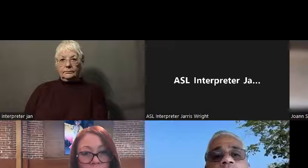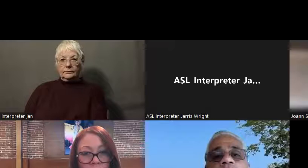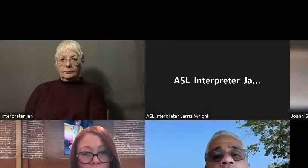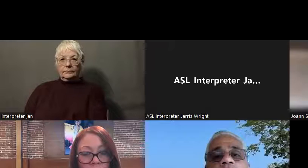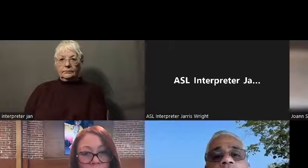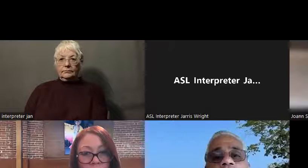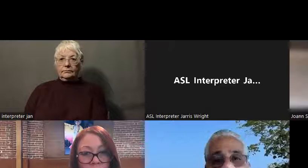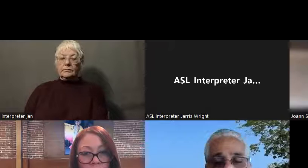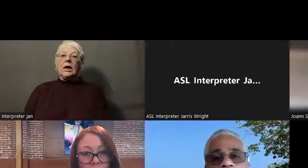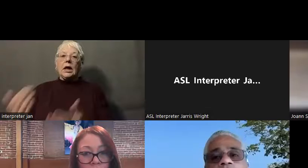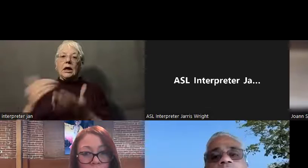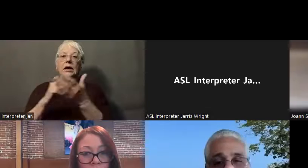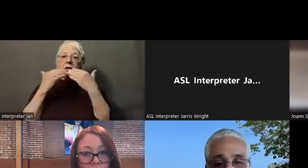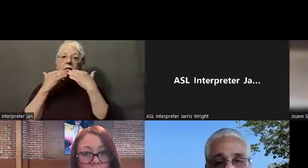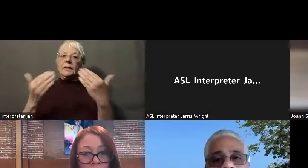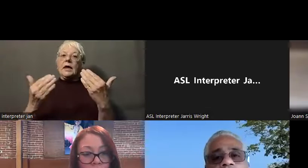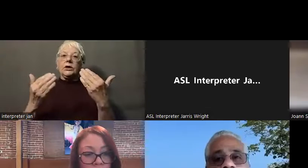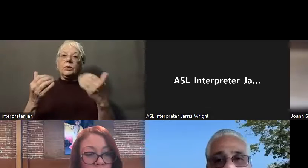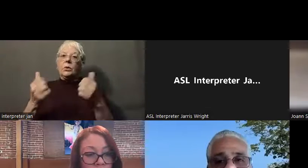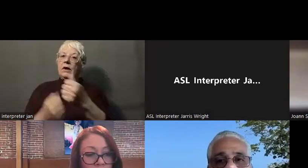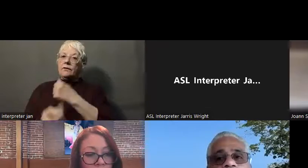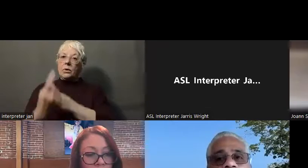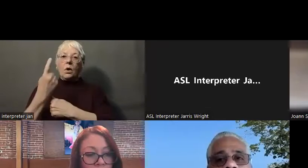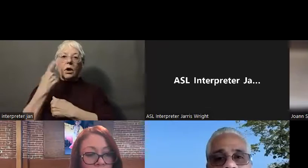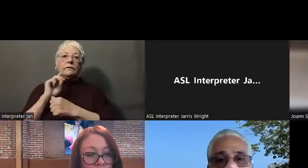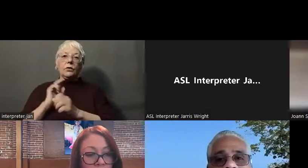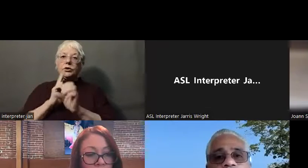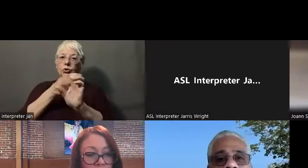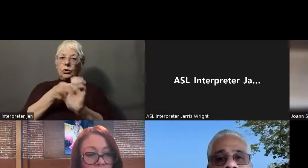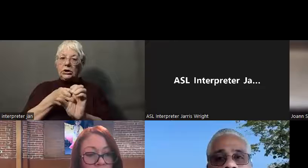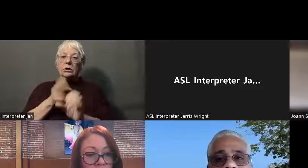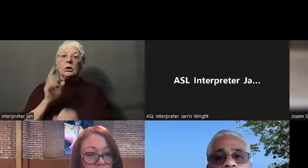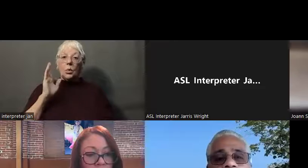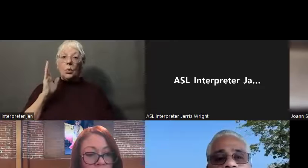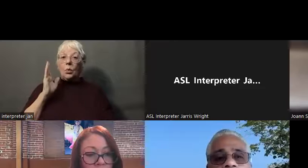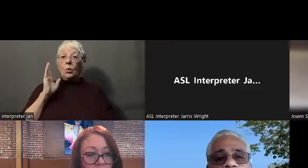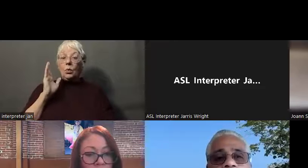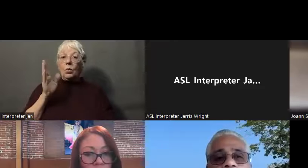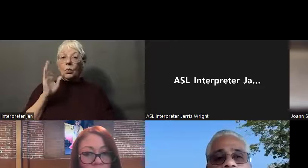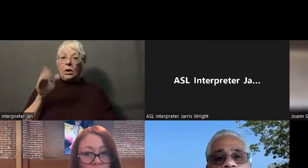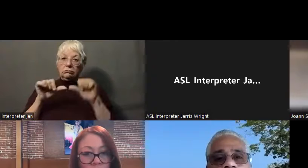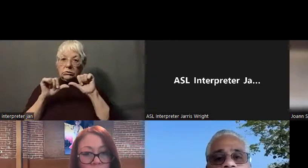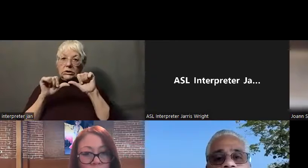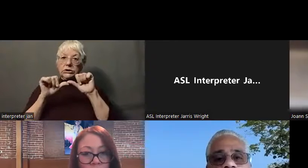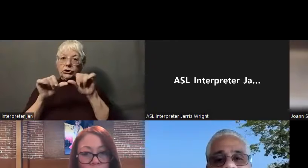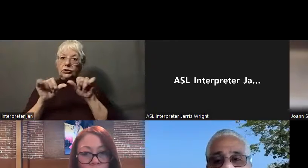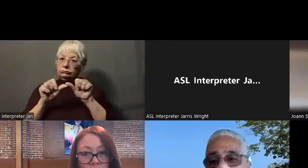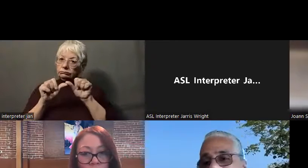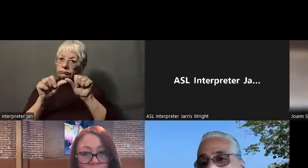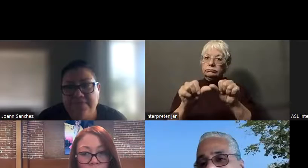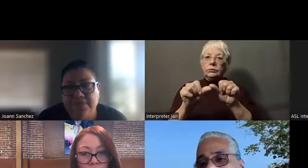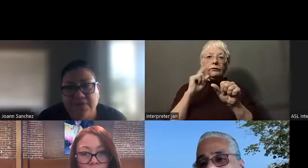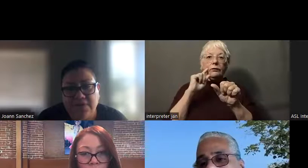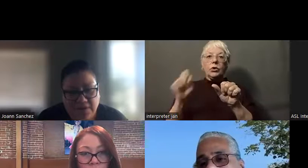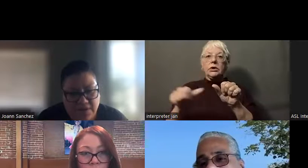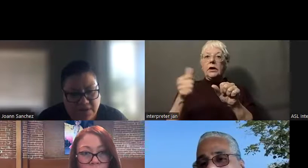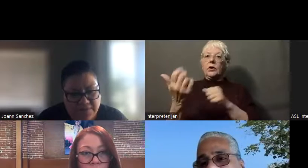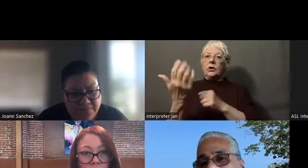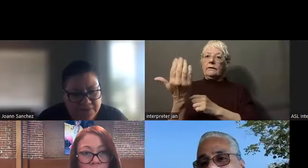Again, thank you everyone for joining. We will continue to stay on for another 15